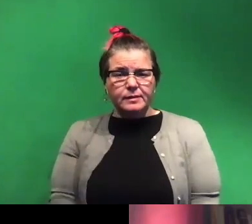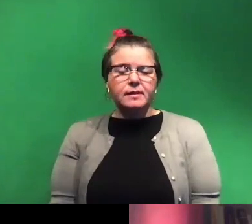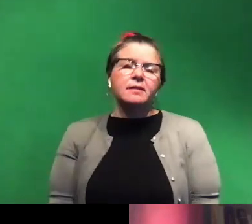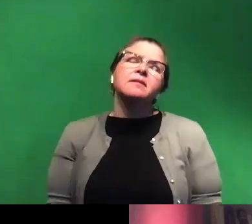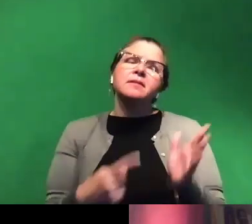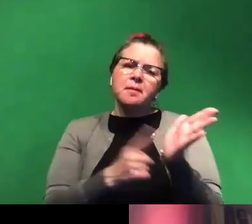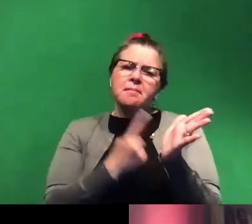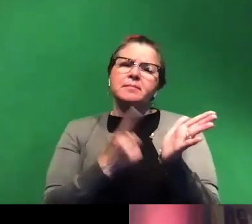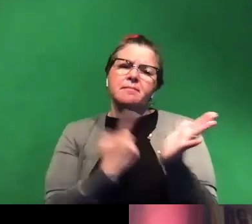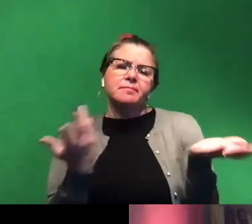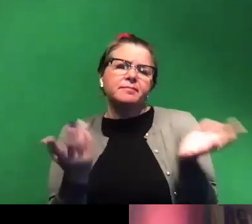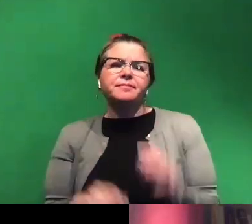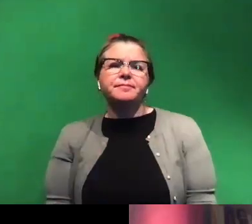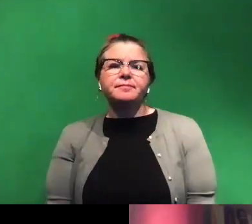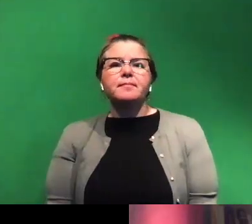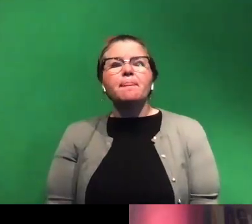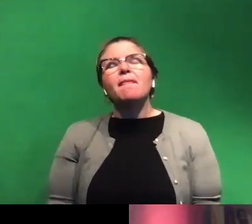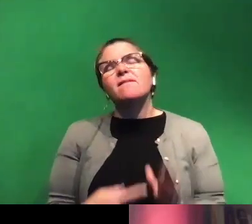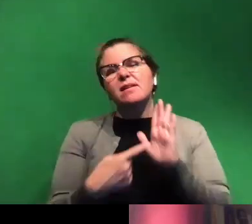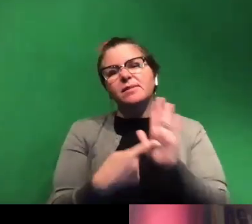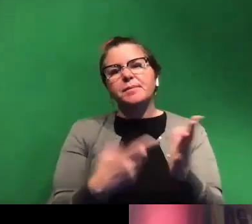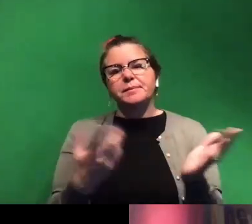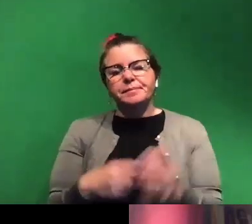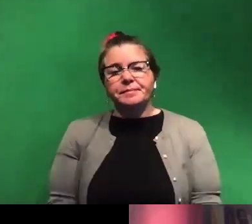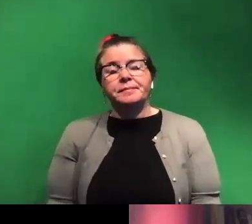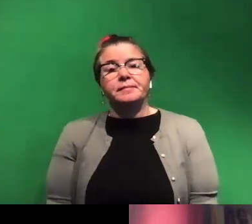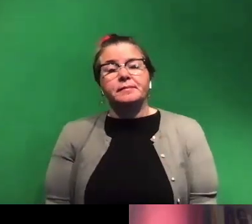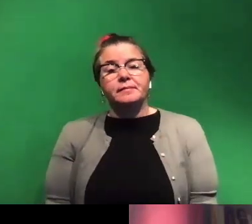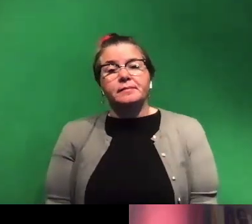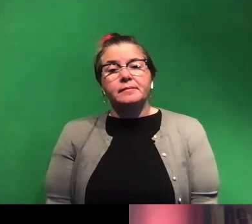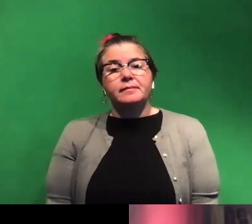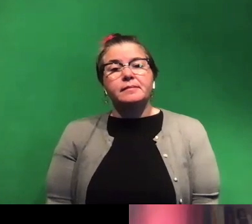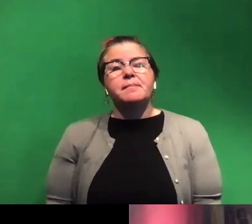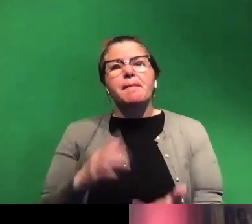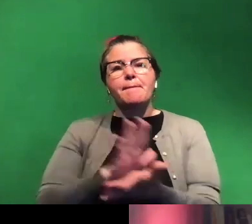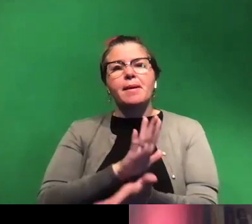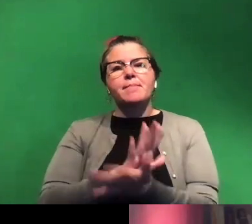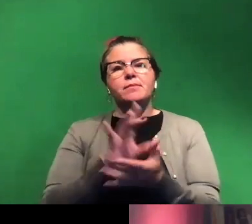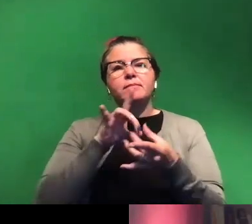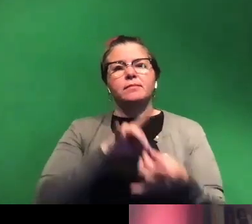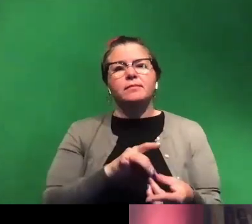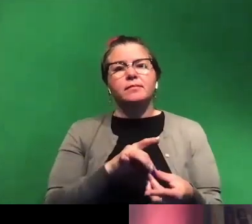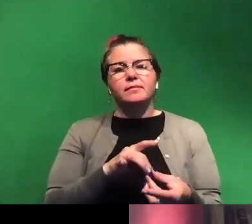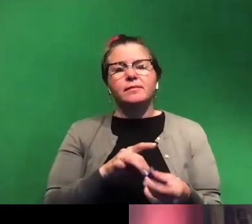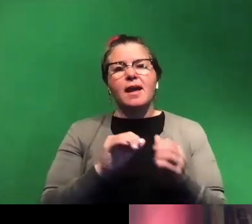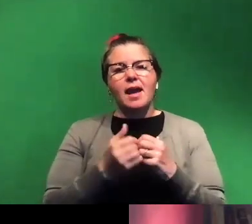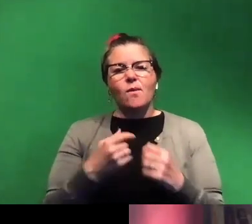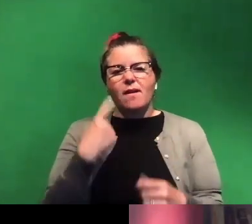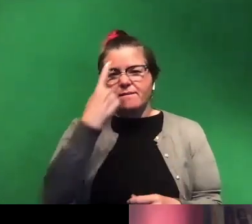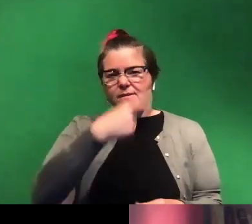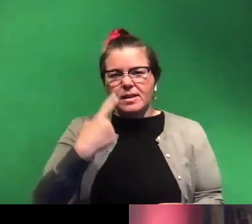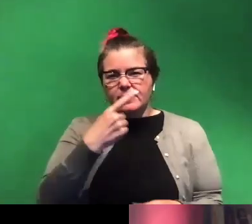and then. The biggest example of that was a paper about how our faces and